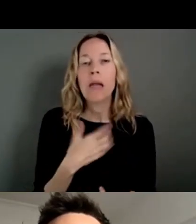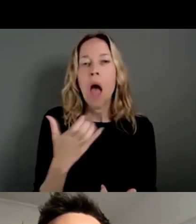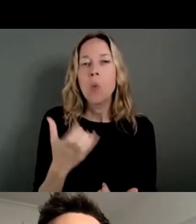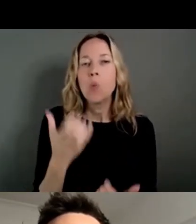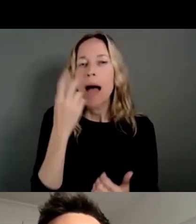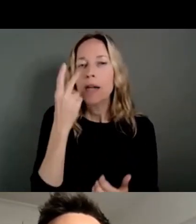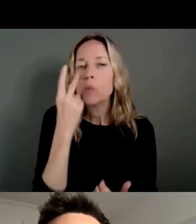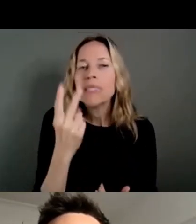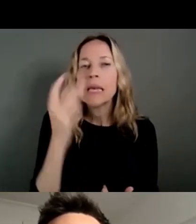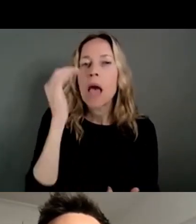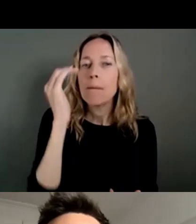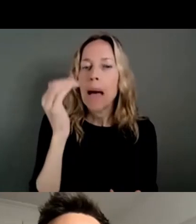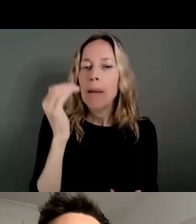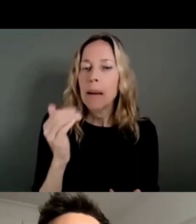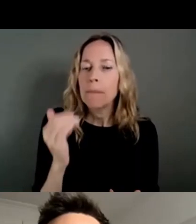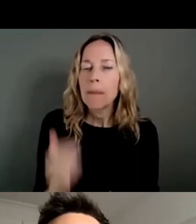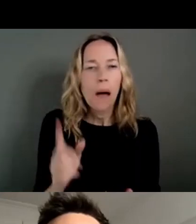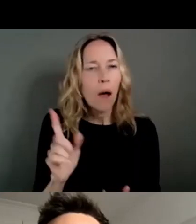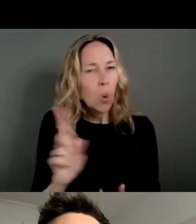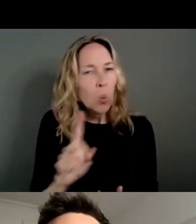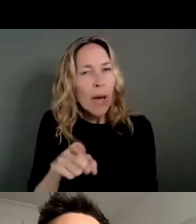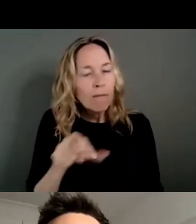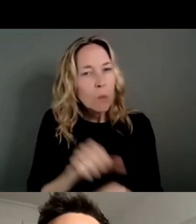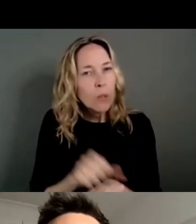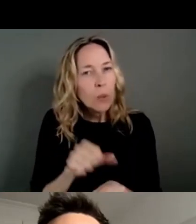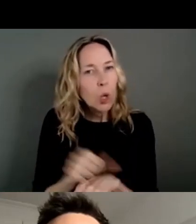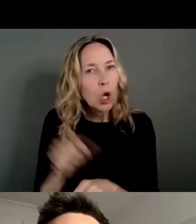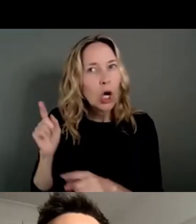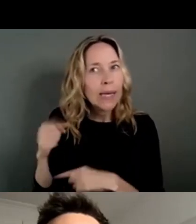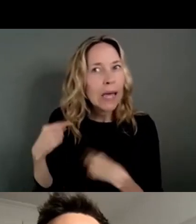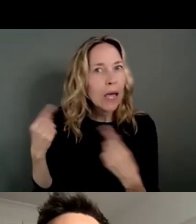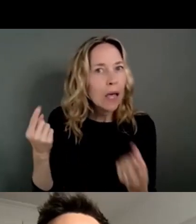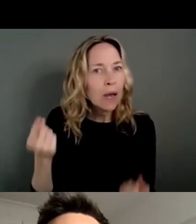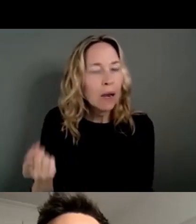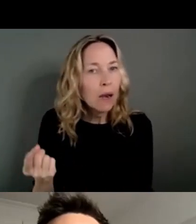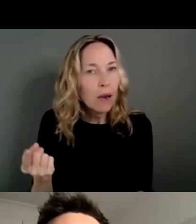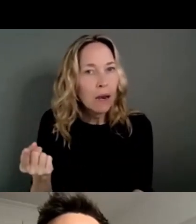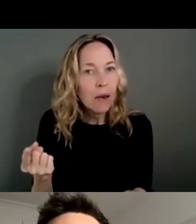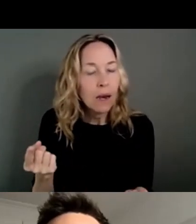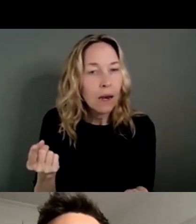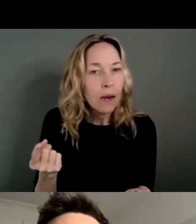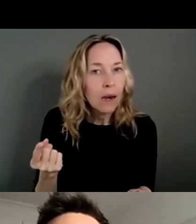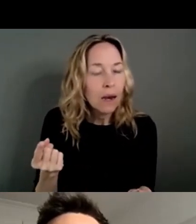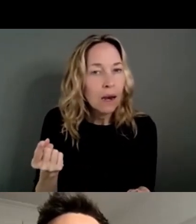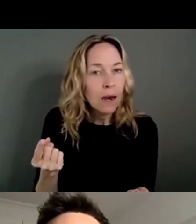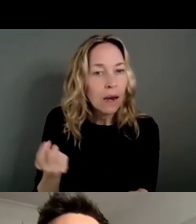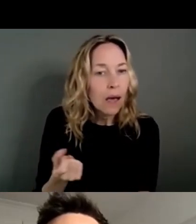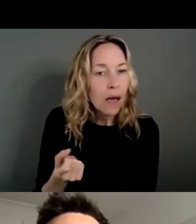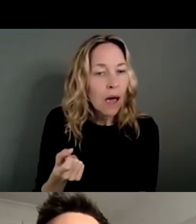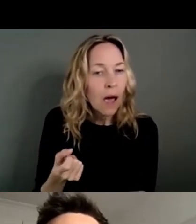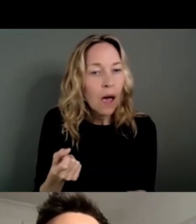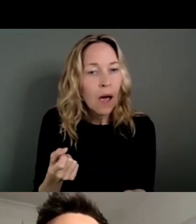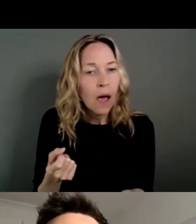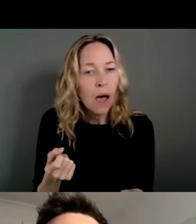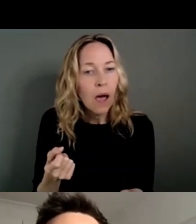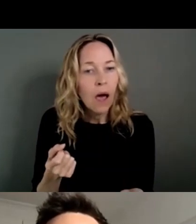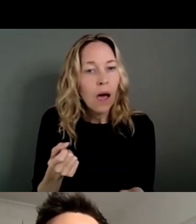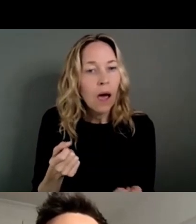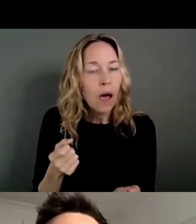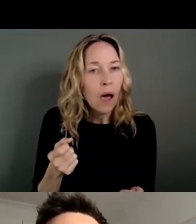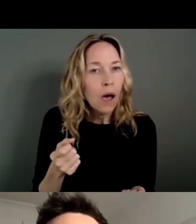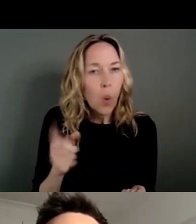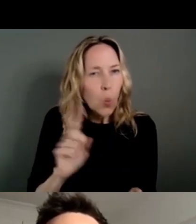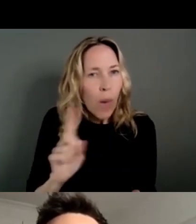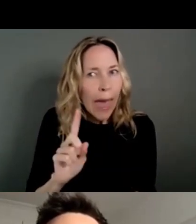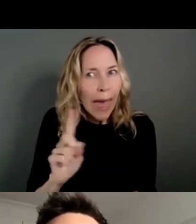that. Usually you can't go back too far because it becomes irrelevant, but I'm looking to see, where are you working? Obviously,